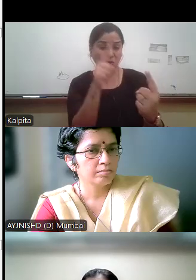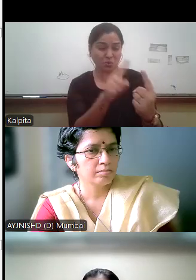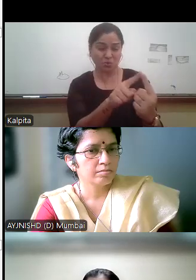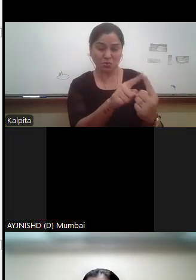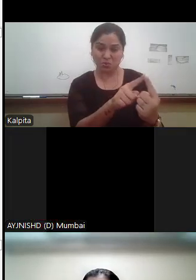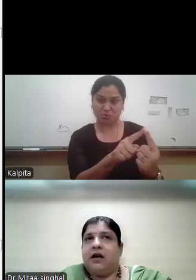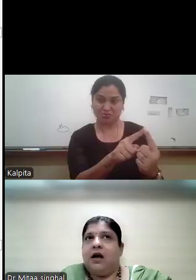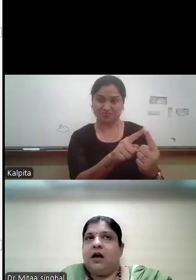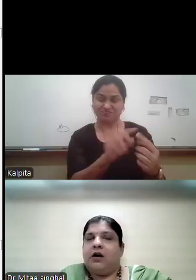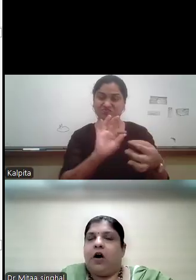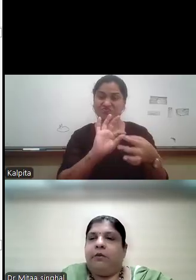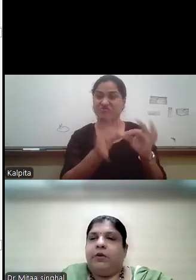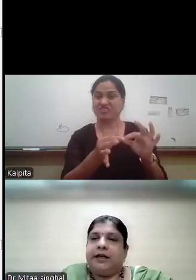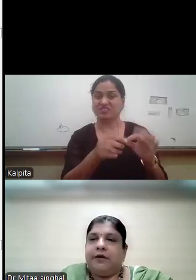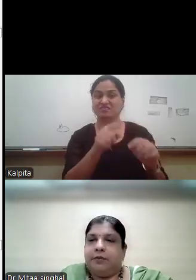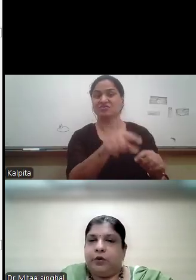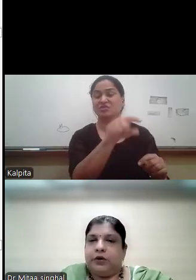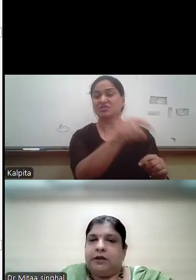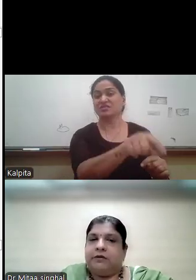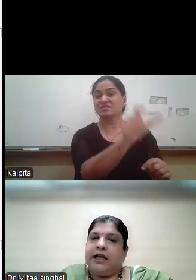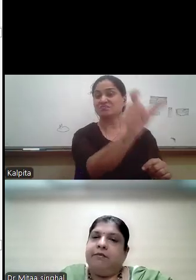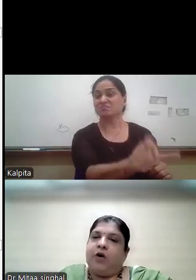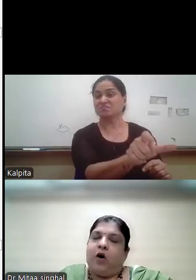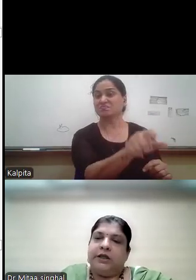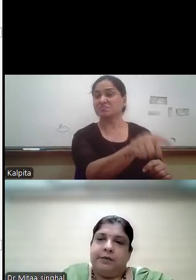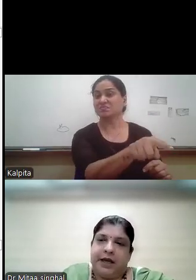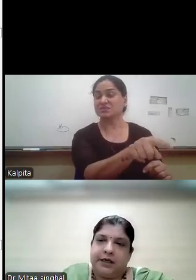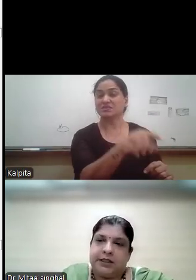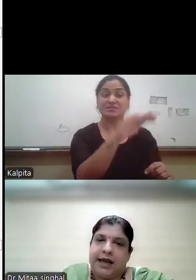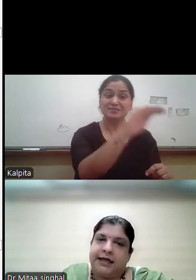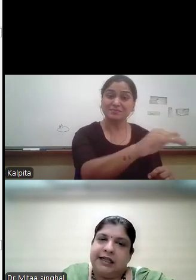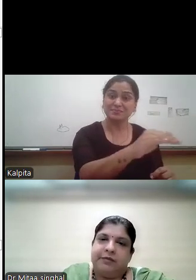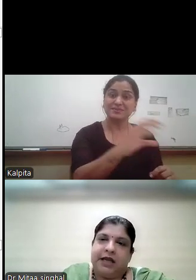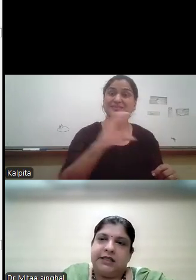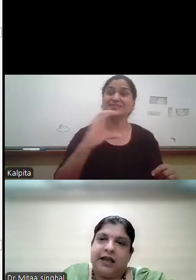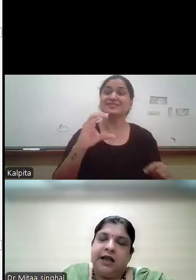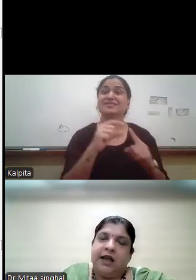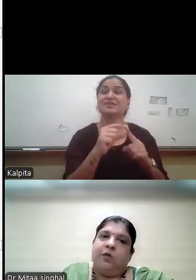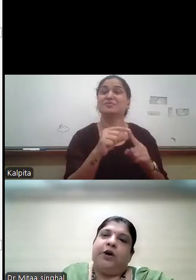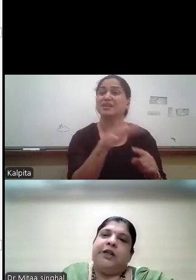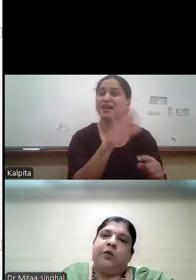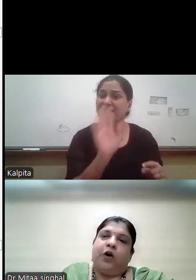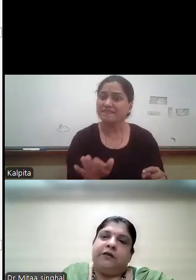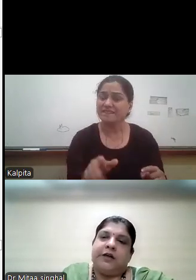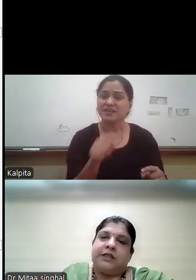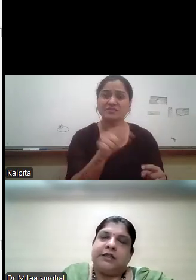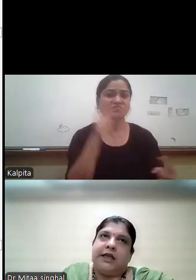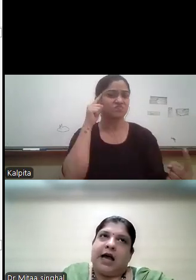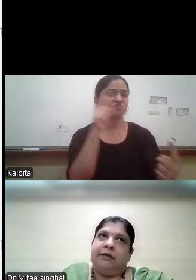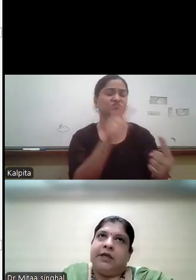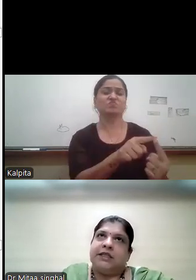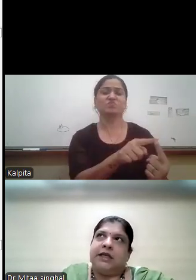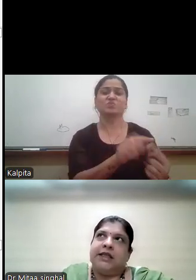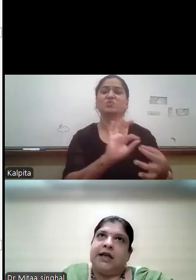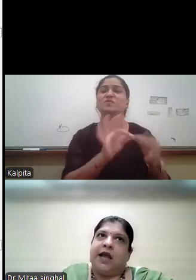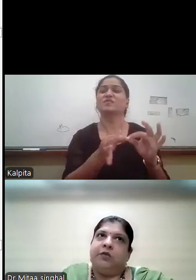up a goals, it is a collaborative approach. If we empower the parents, I tell the parents, like, what do you want first? See,